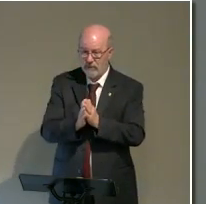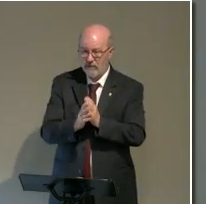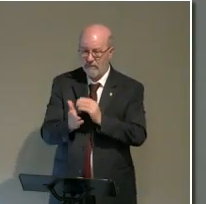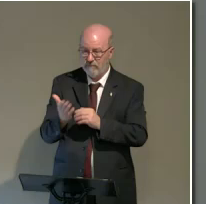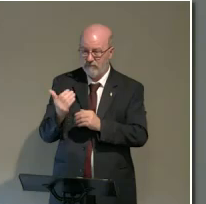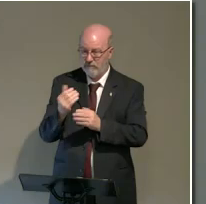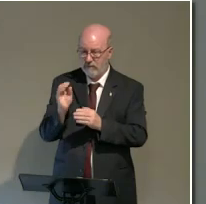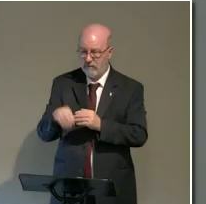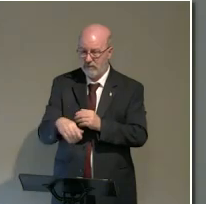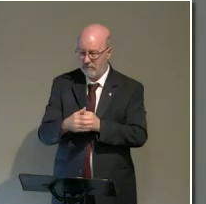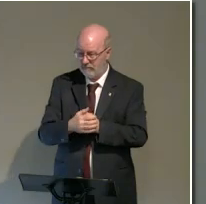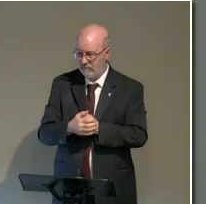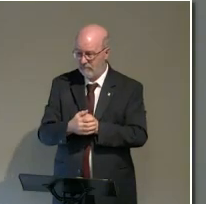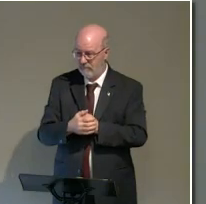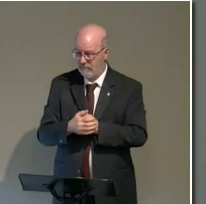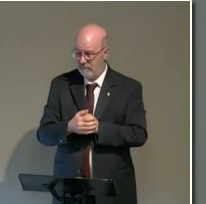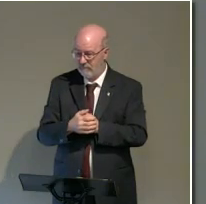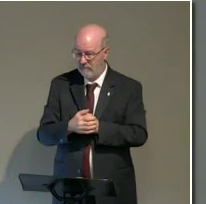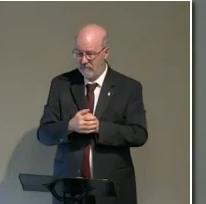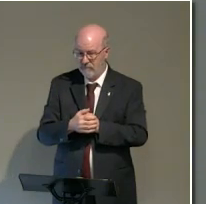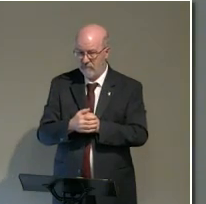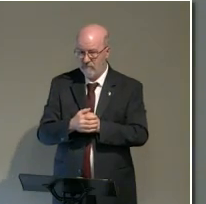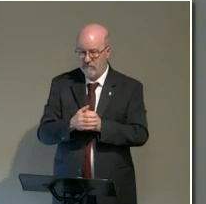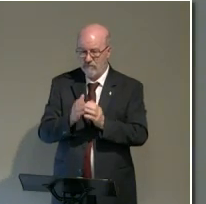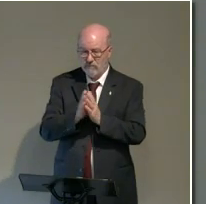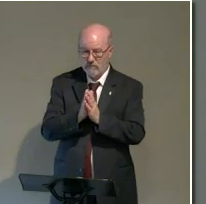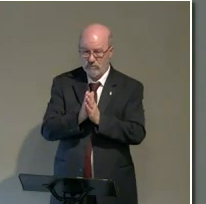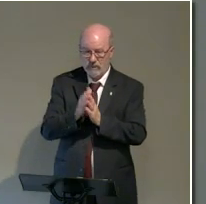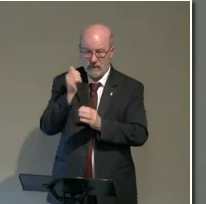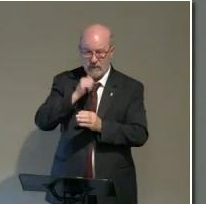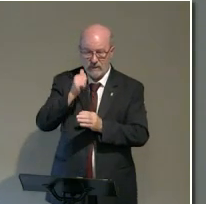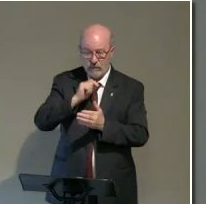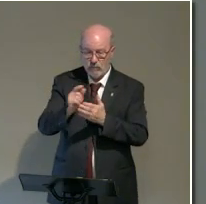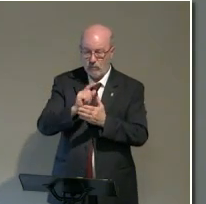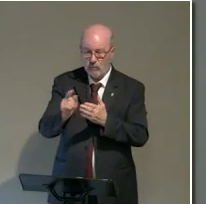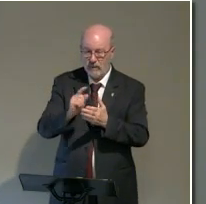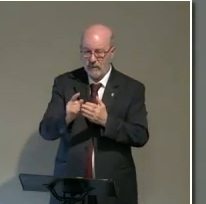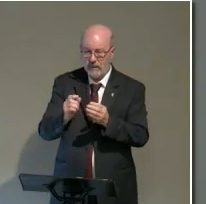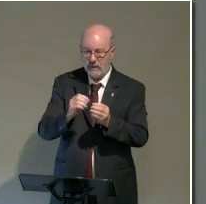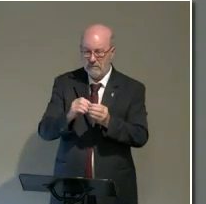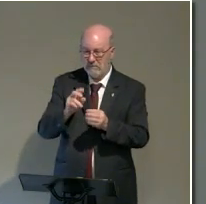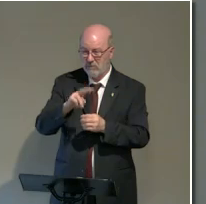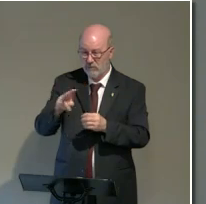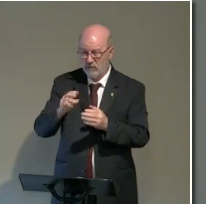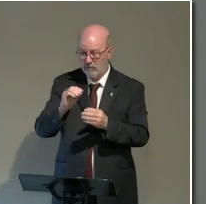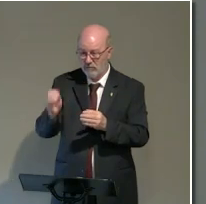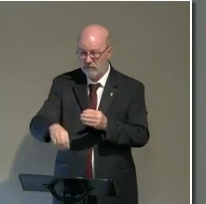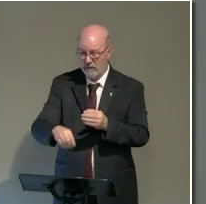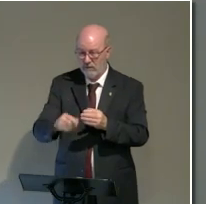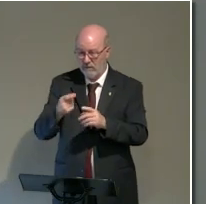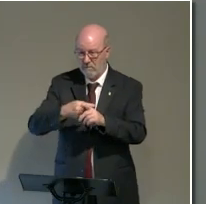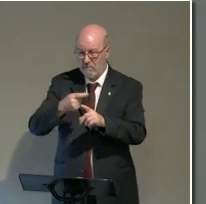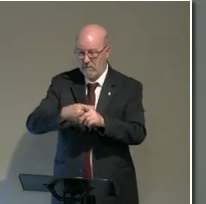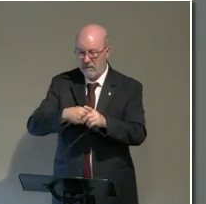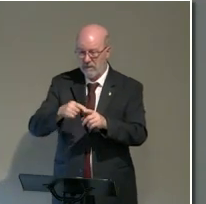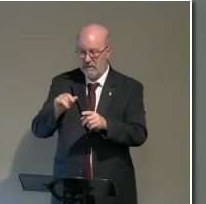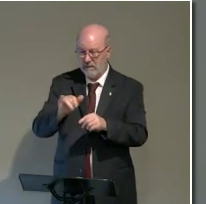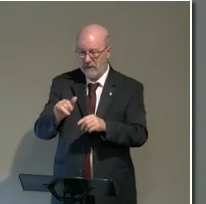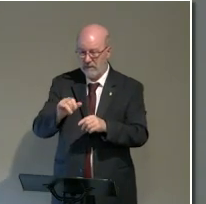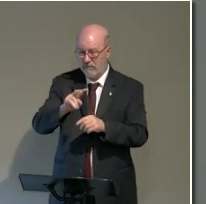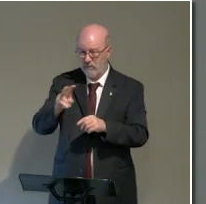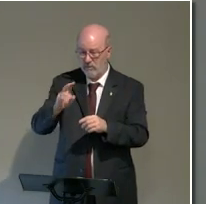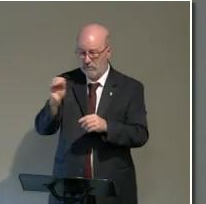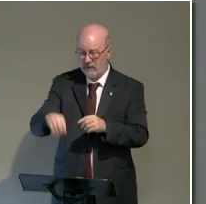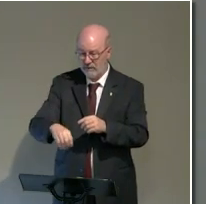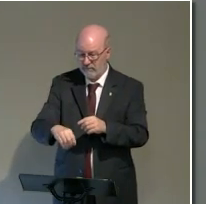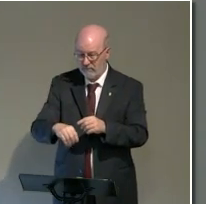15%, okay? Pray daily. Weekly, it's a little higher, 22%. Monthly, same,